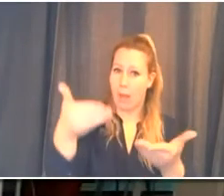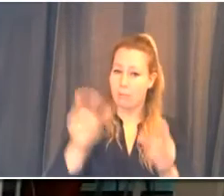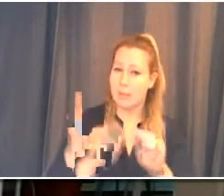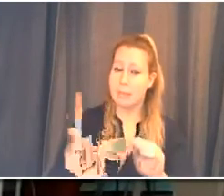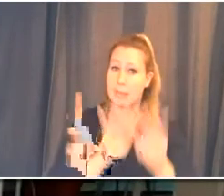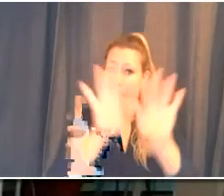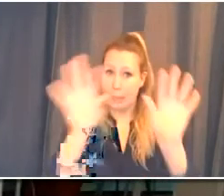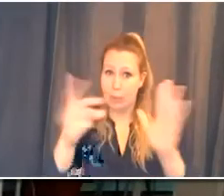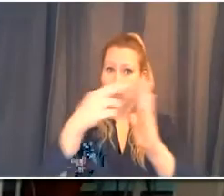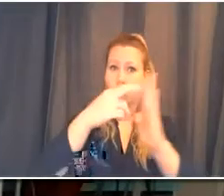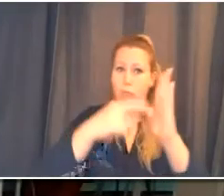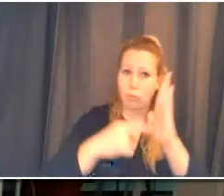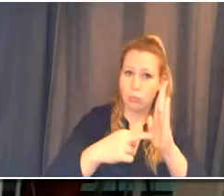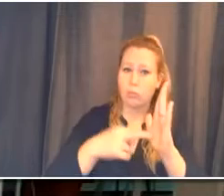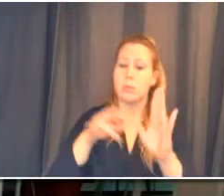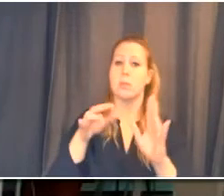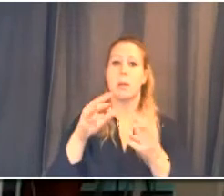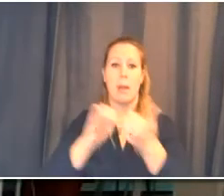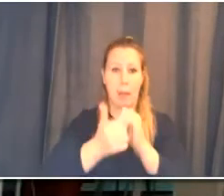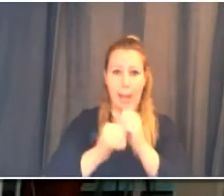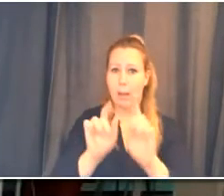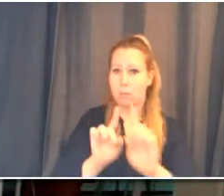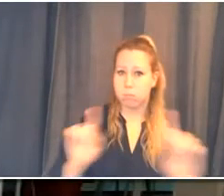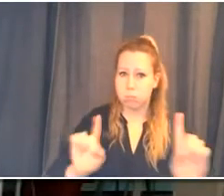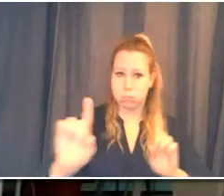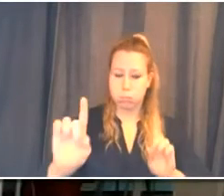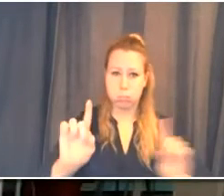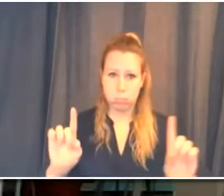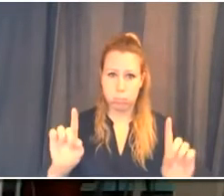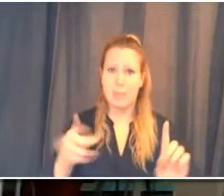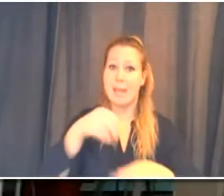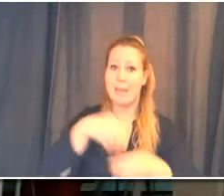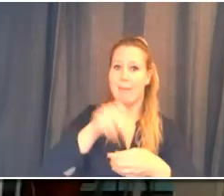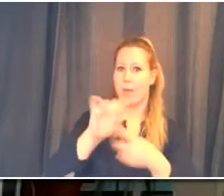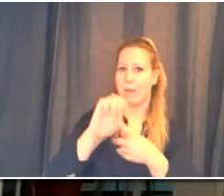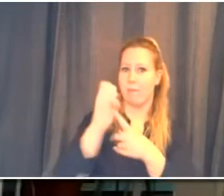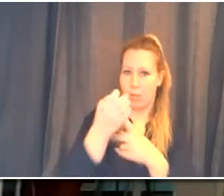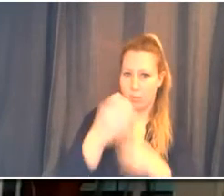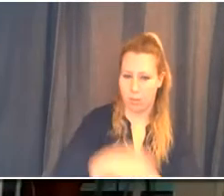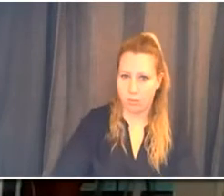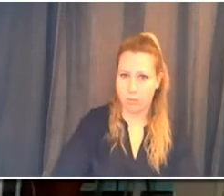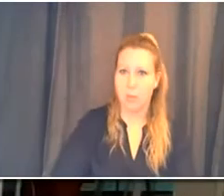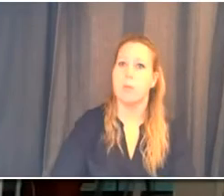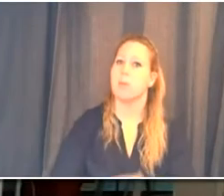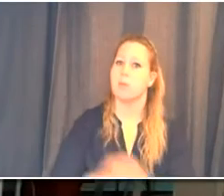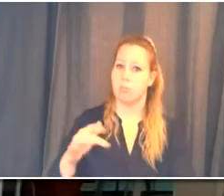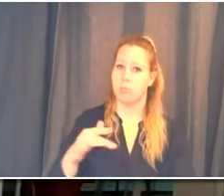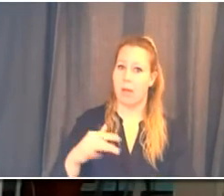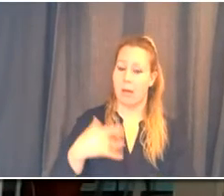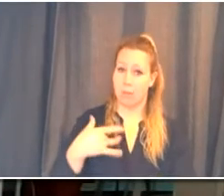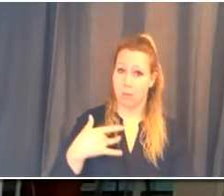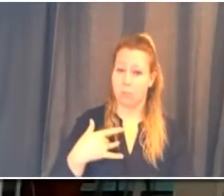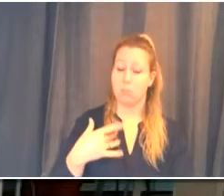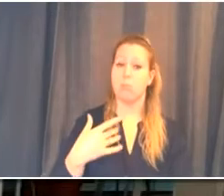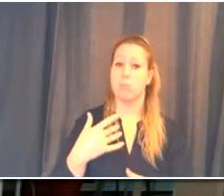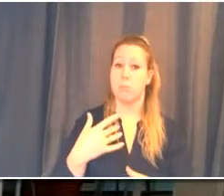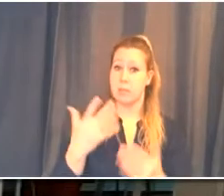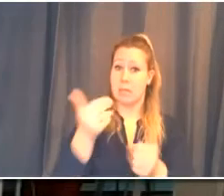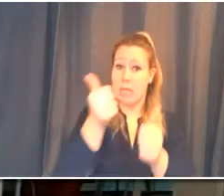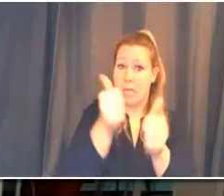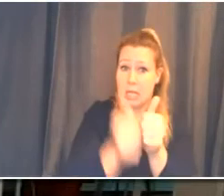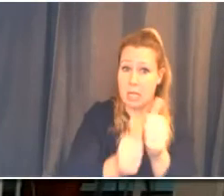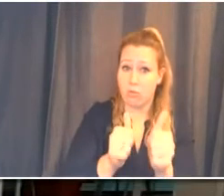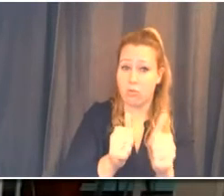individual um is you know has the opportunity to leave uh an abuser uh and enter into the domestic violence